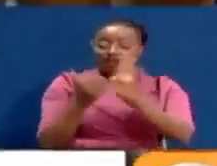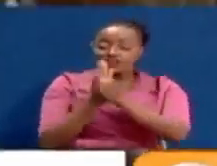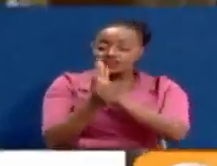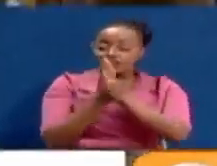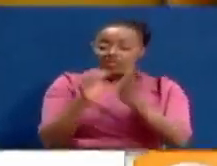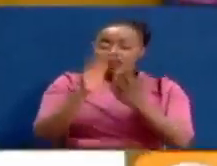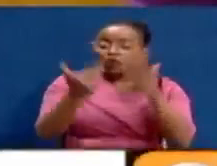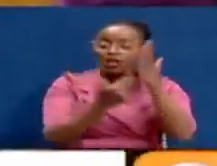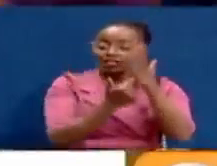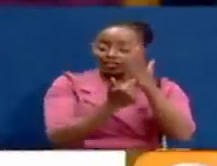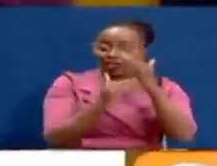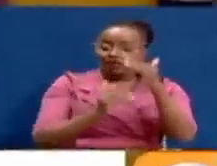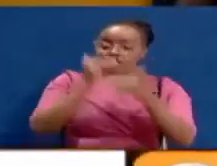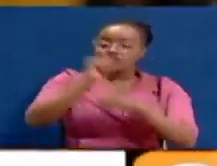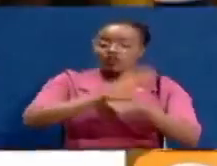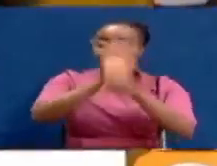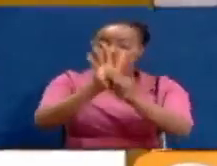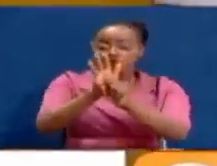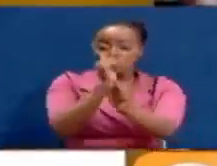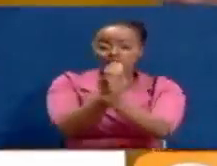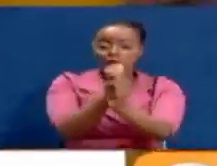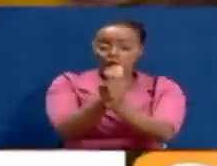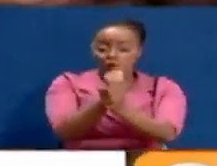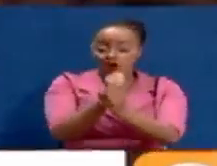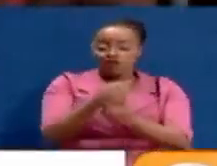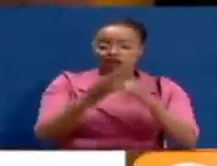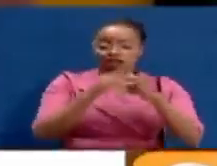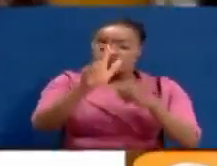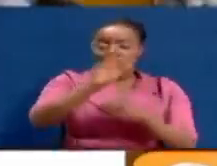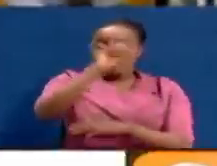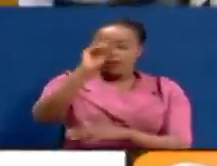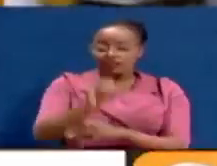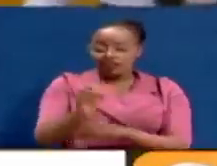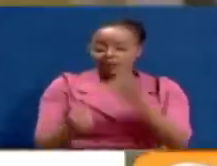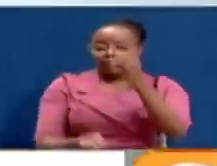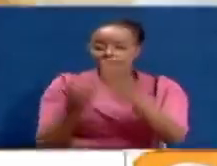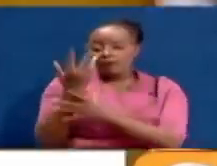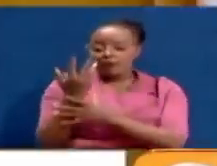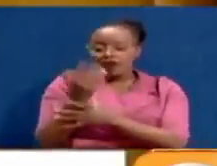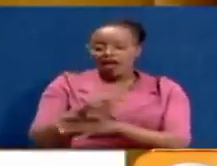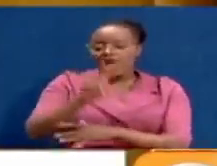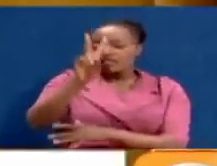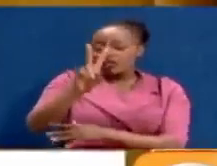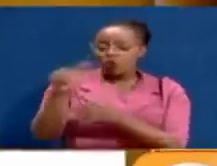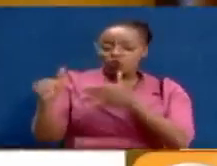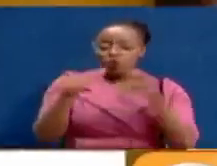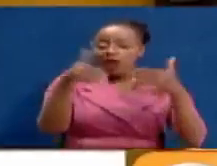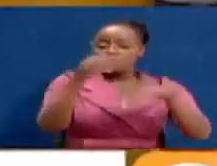in a more digital post-COVID-19 world, while 93% would set up a second income